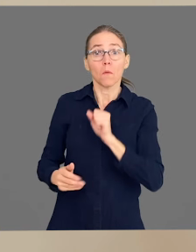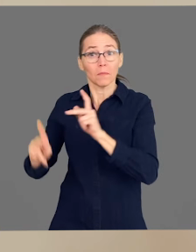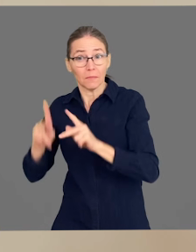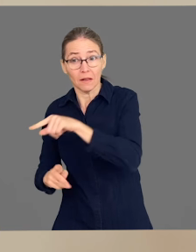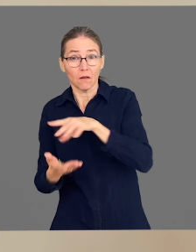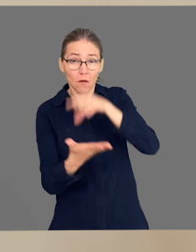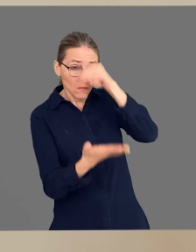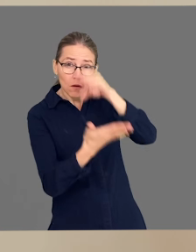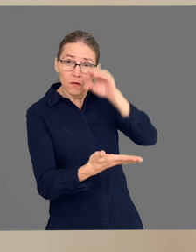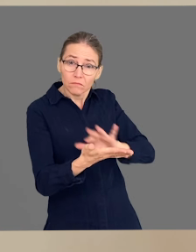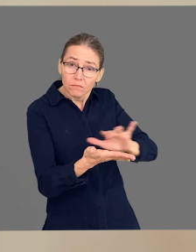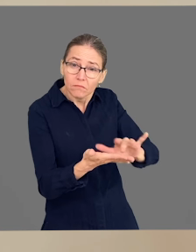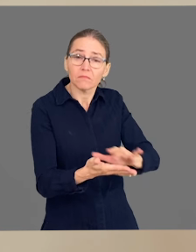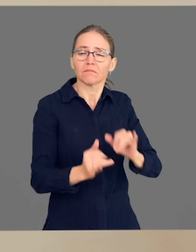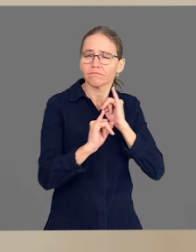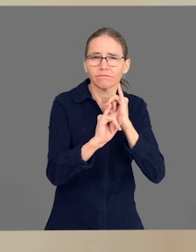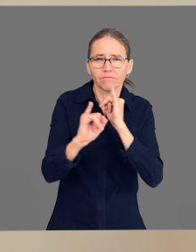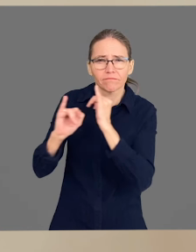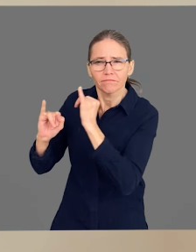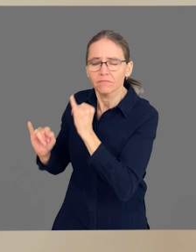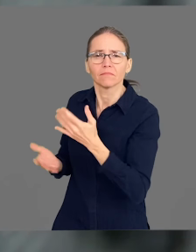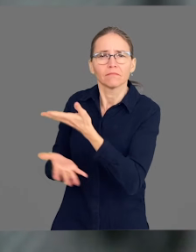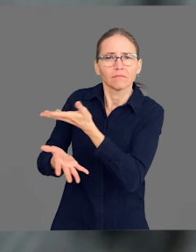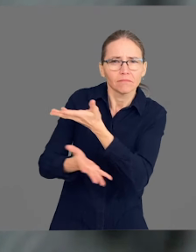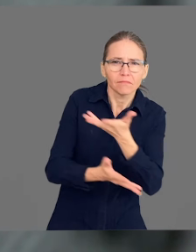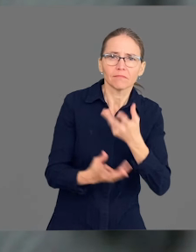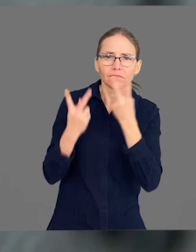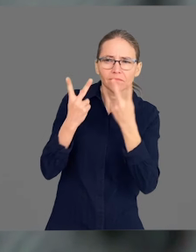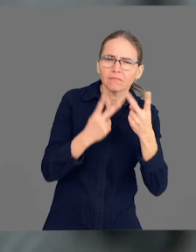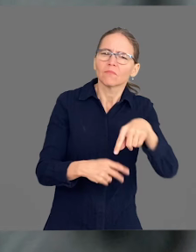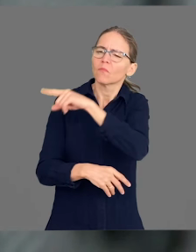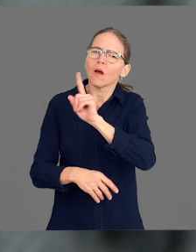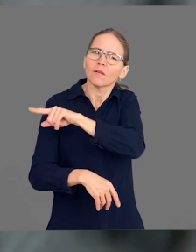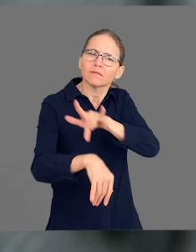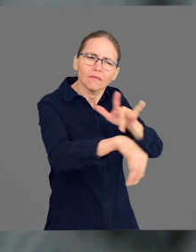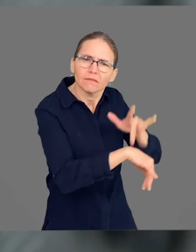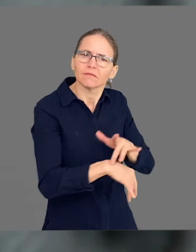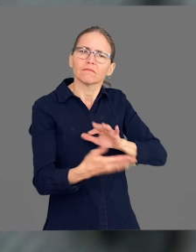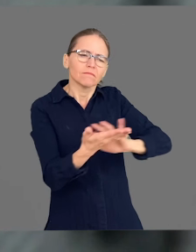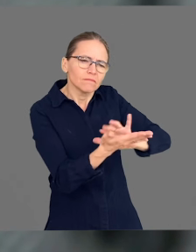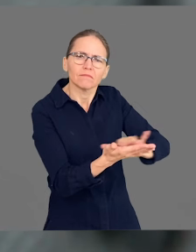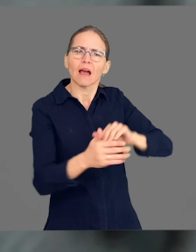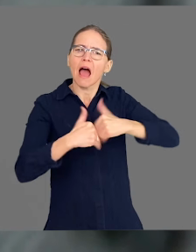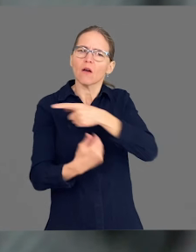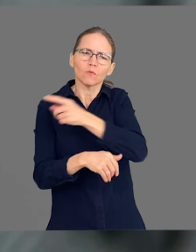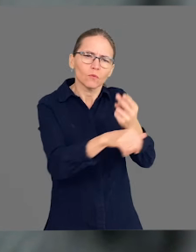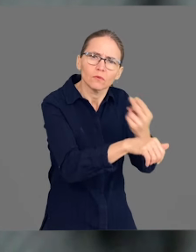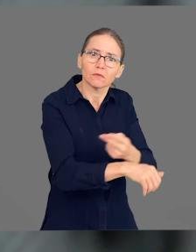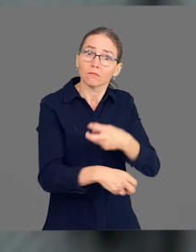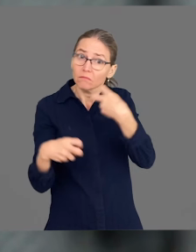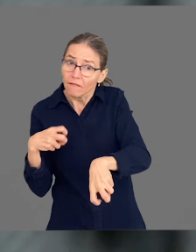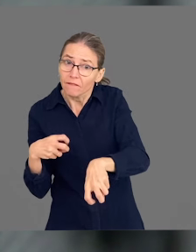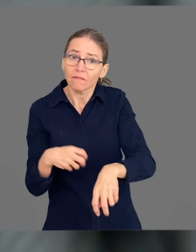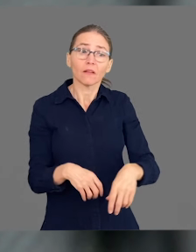braille and also explored their ability to read braille in different ways, including through the use of technology.